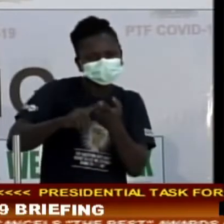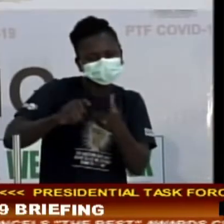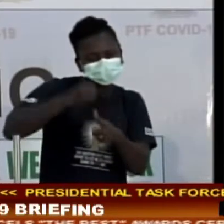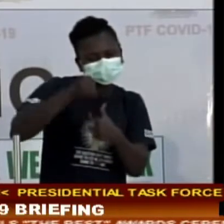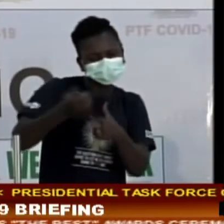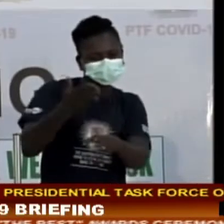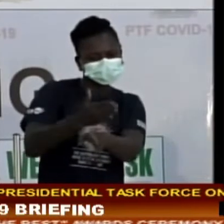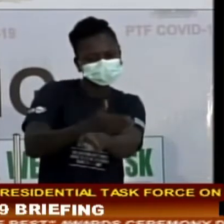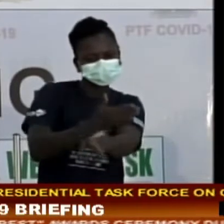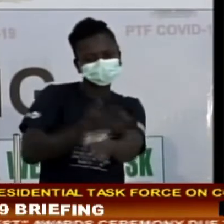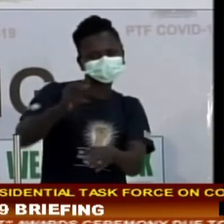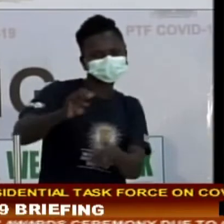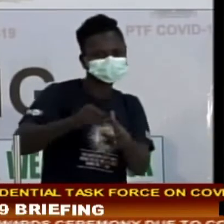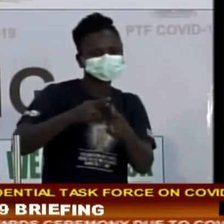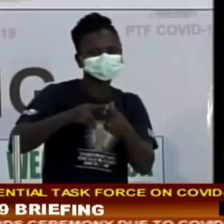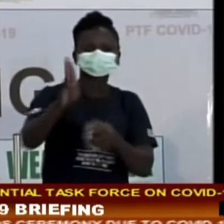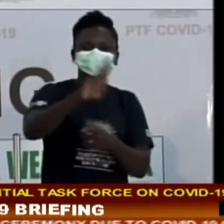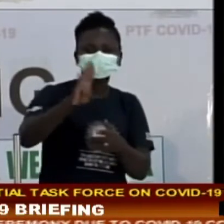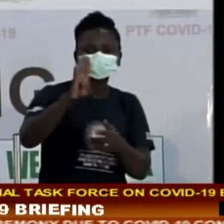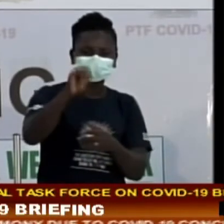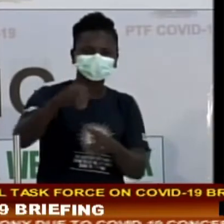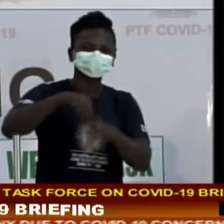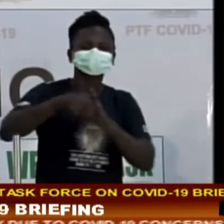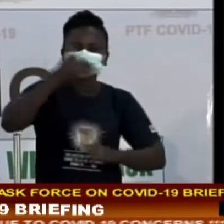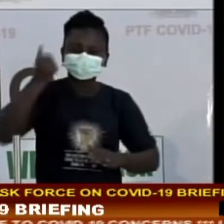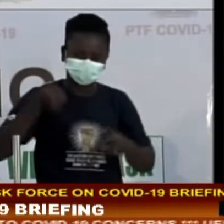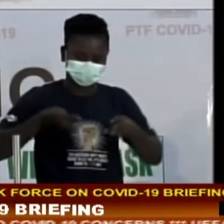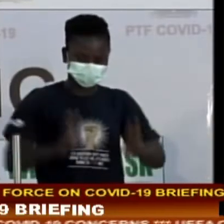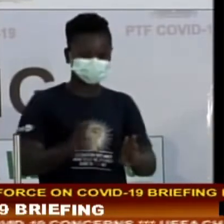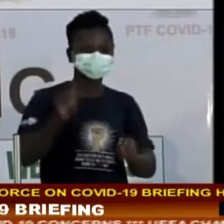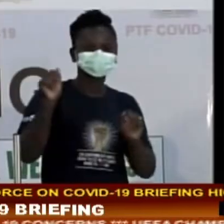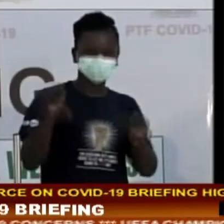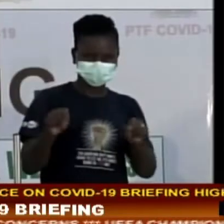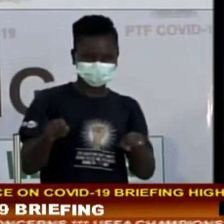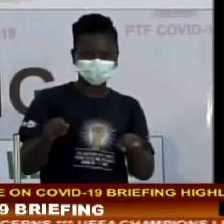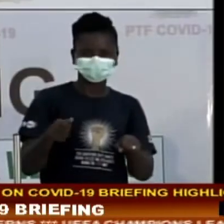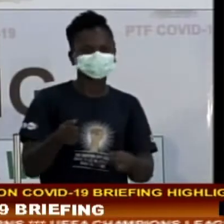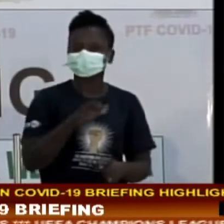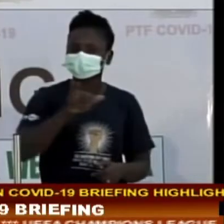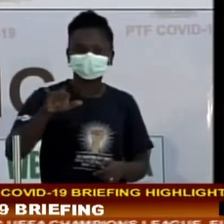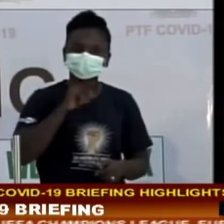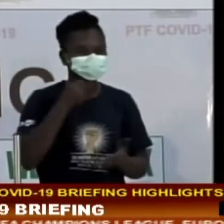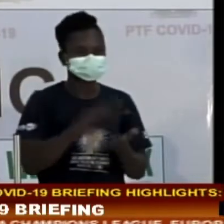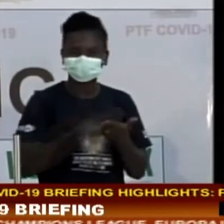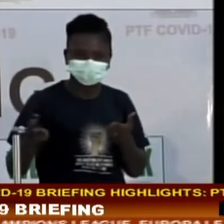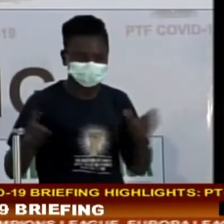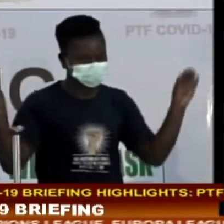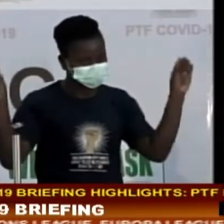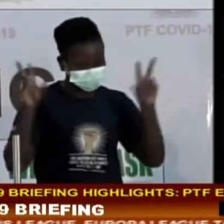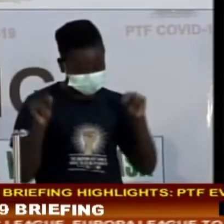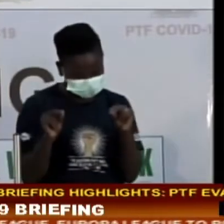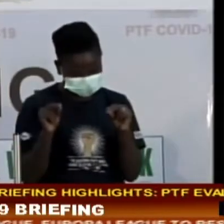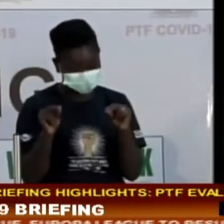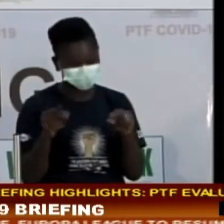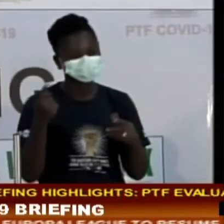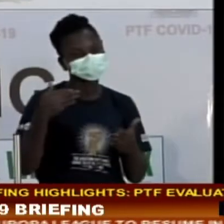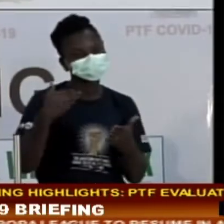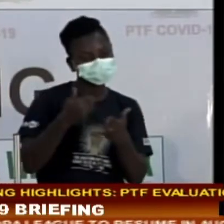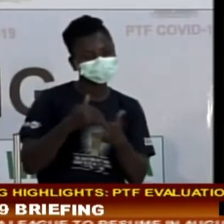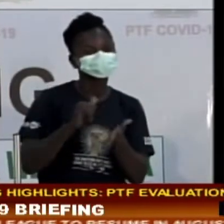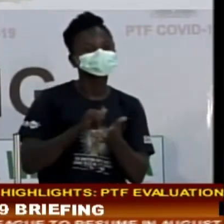improve them or use them in the best way possible so they are not a waste and um the money that had